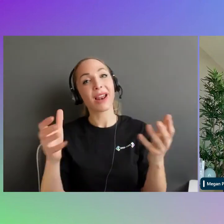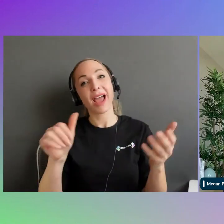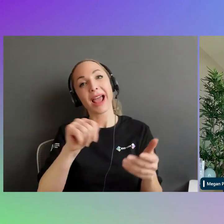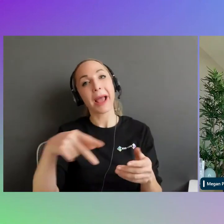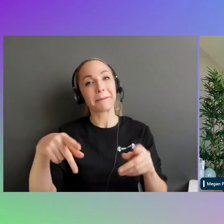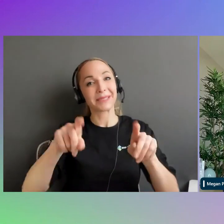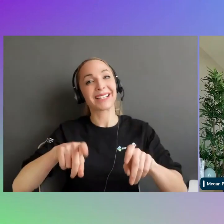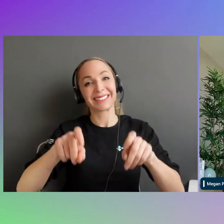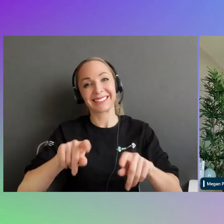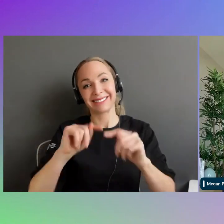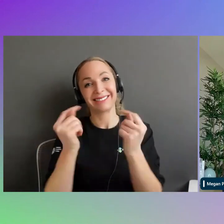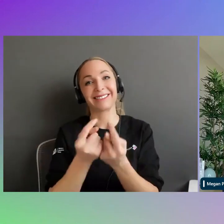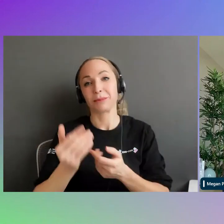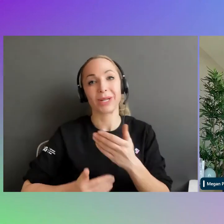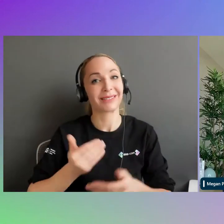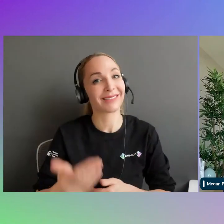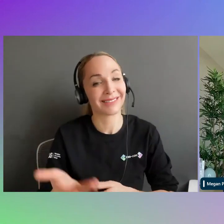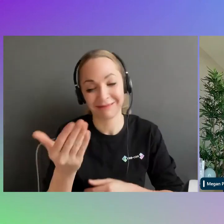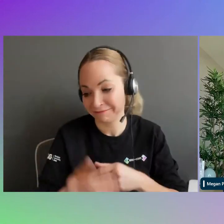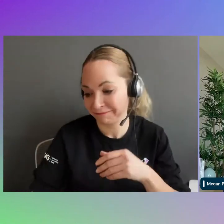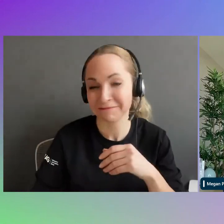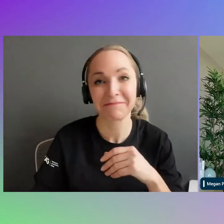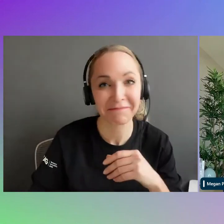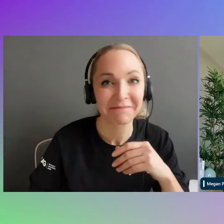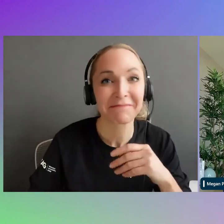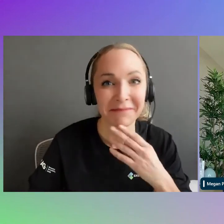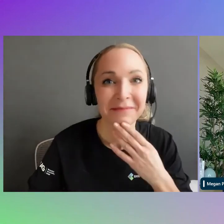team processes.